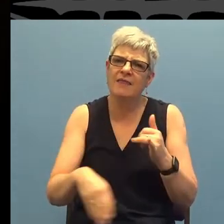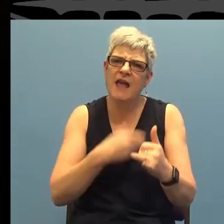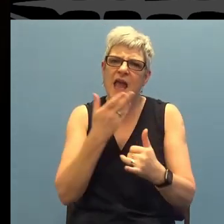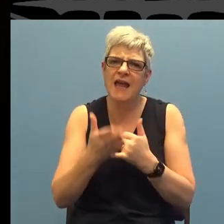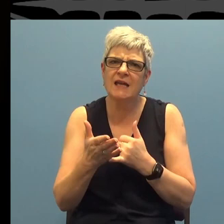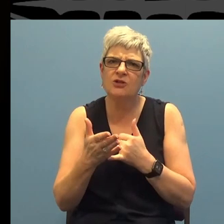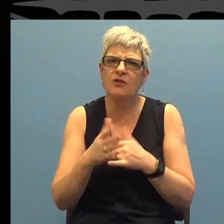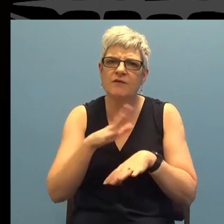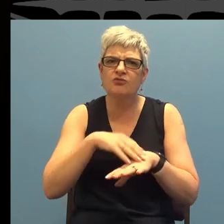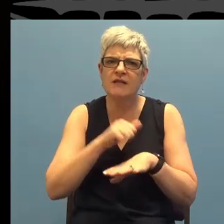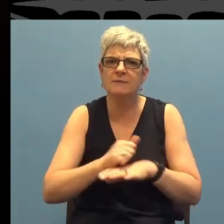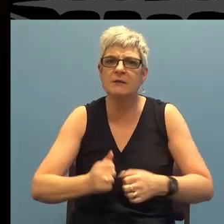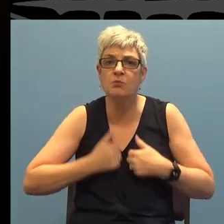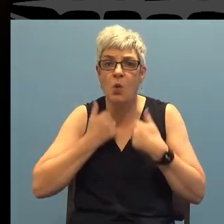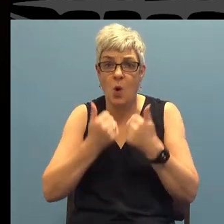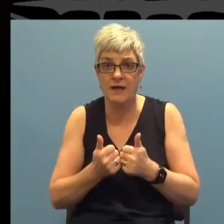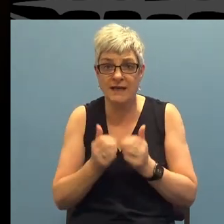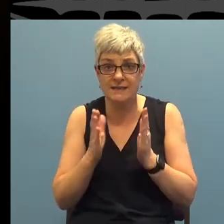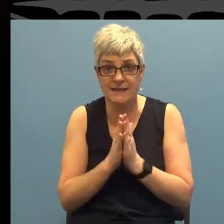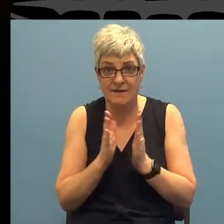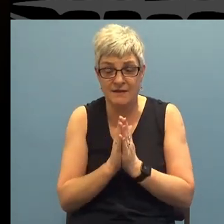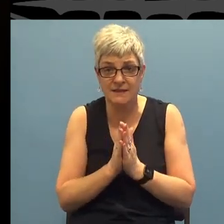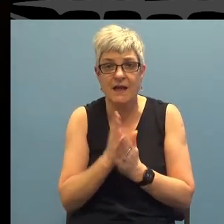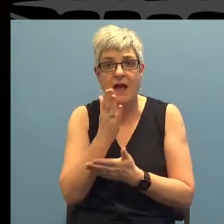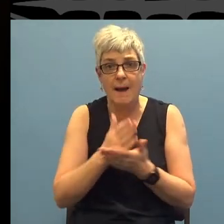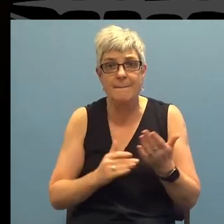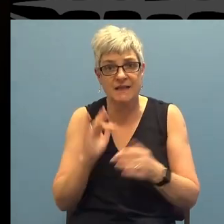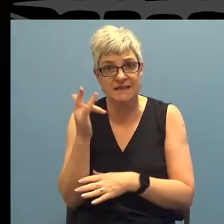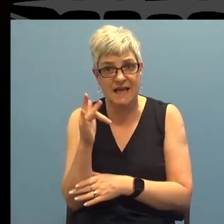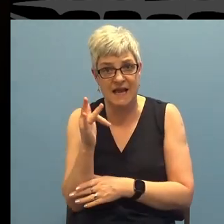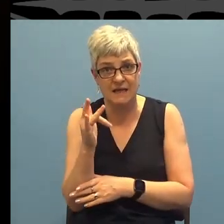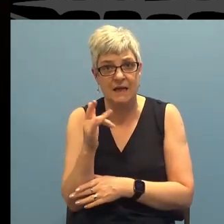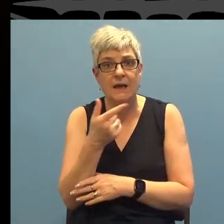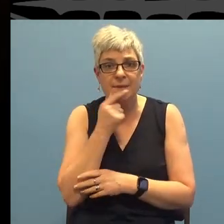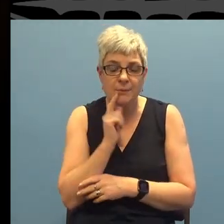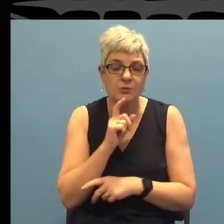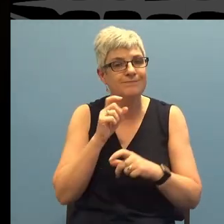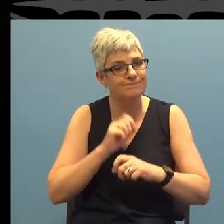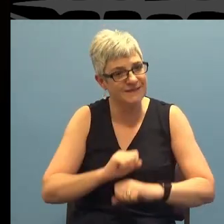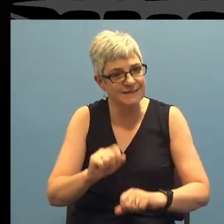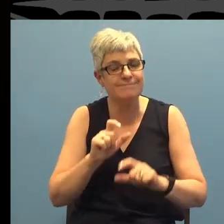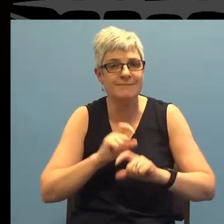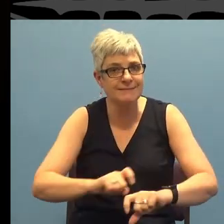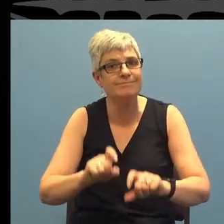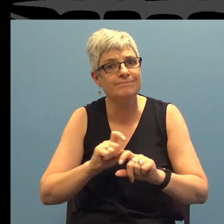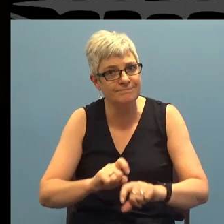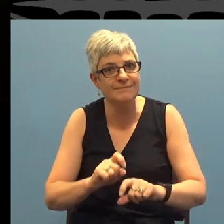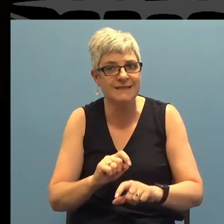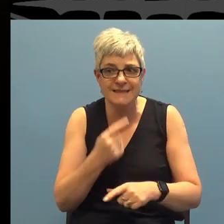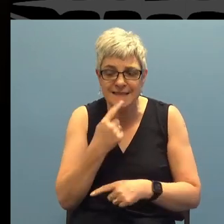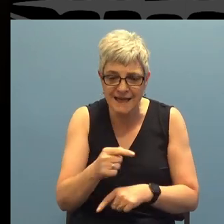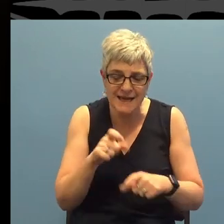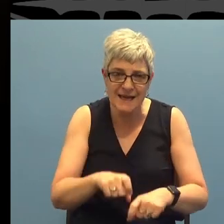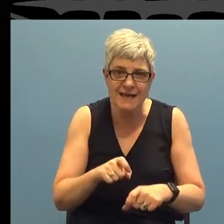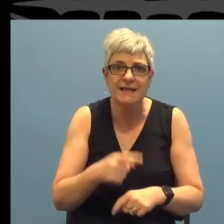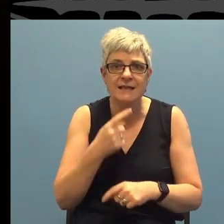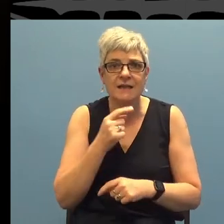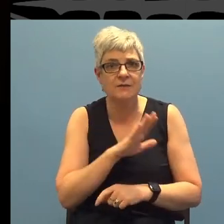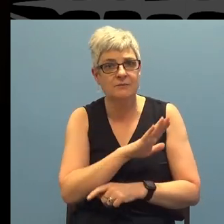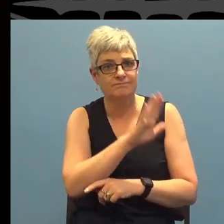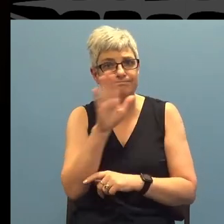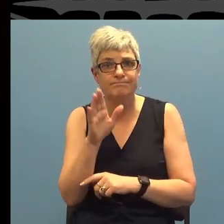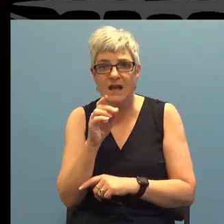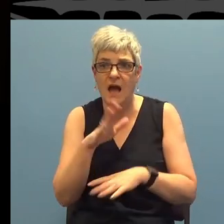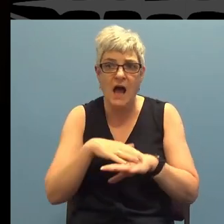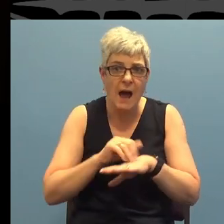service, here at 10:30, folks have stayed for a while and wish one another a happy Christmas, maybe had